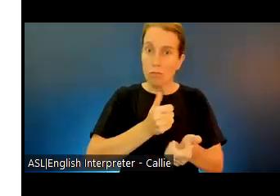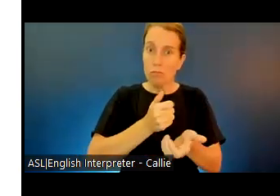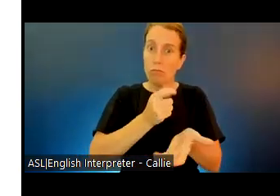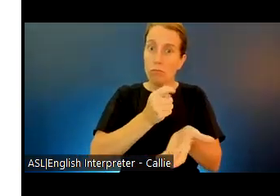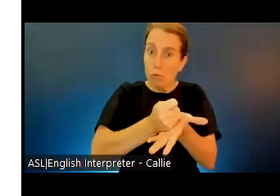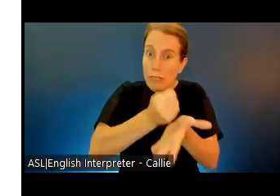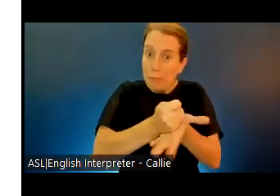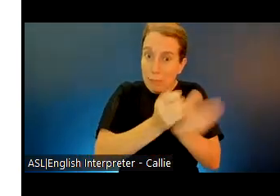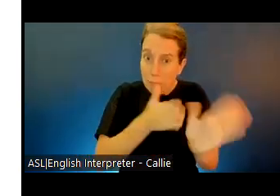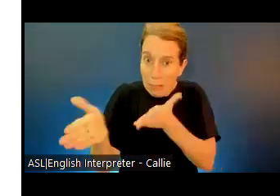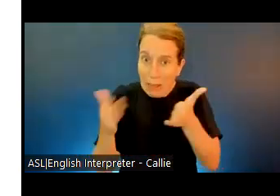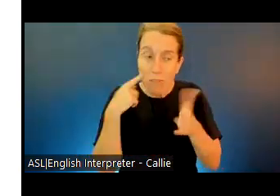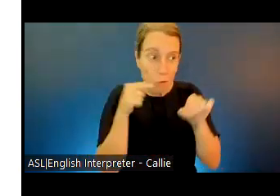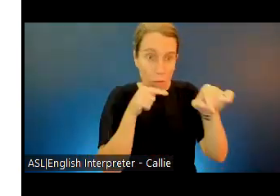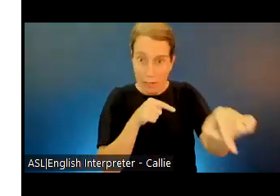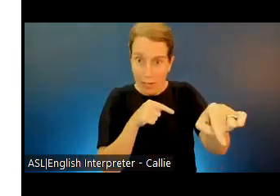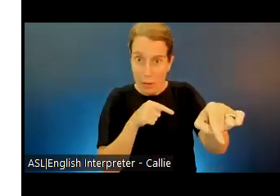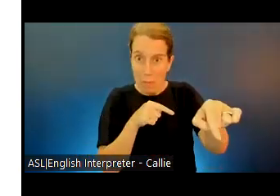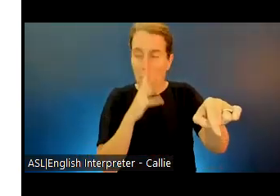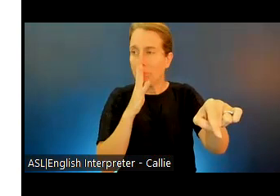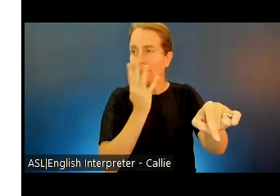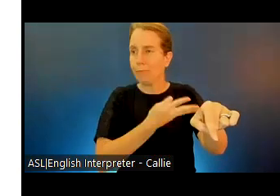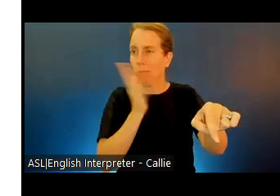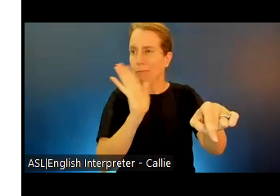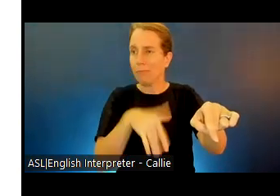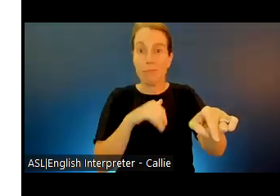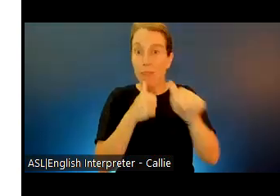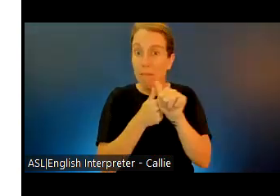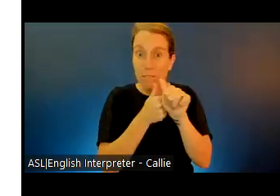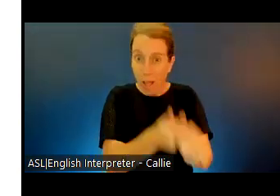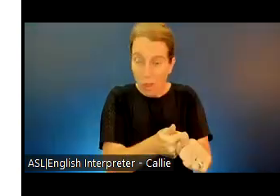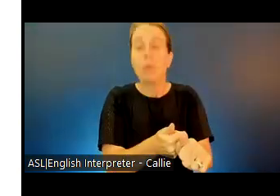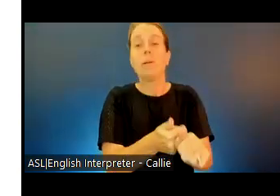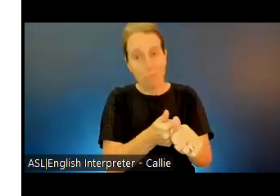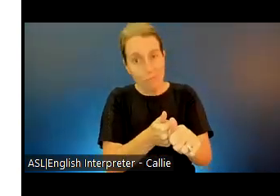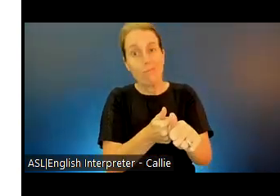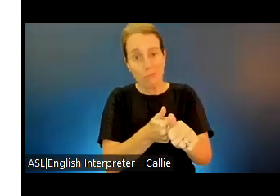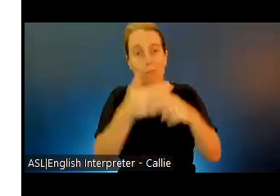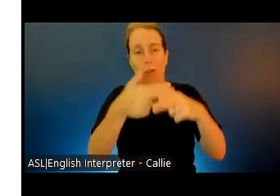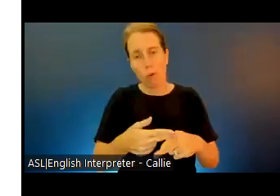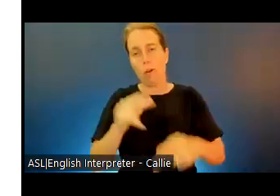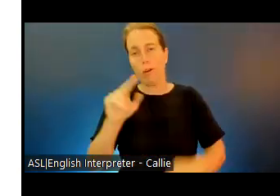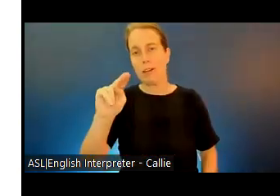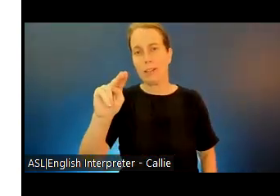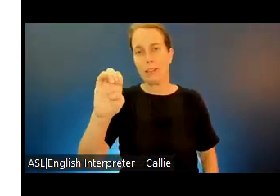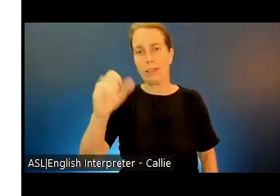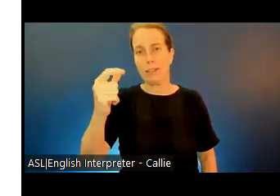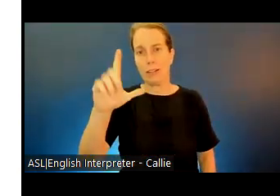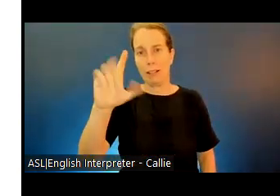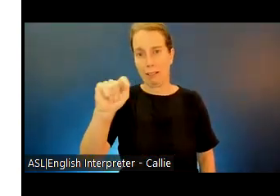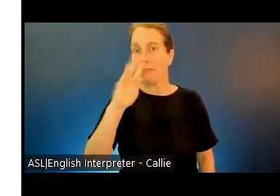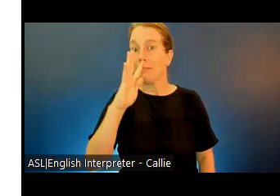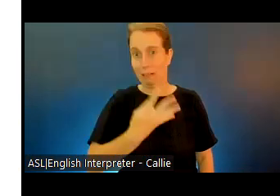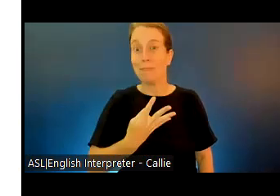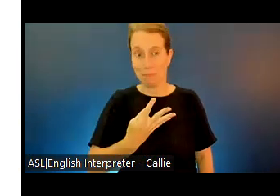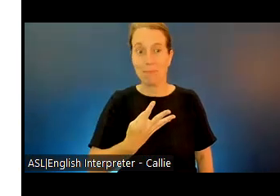this area, but again, it's just important to keep that in mind in an area where the individual or a family member can be involved to try to prevent that